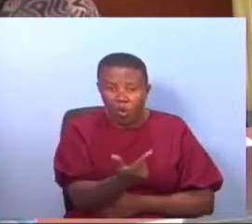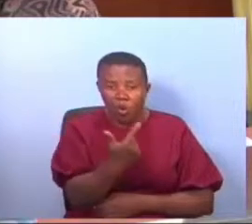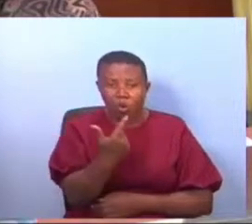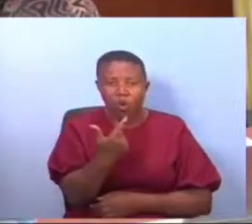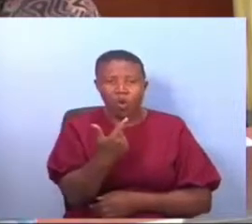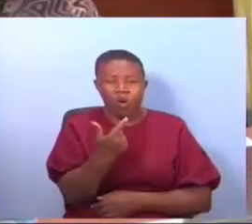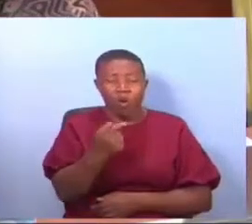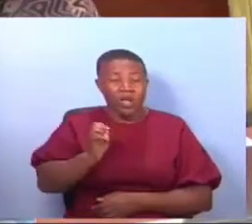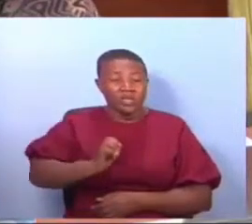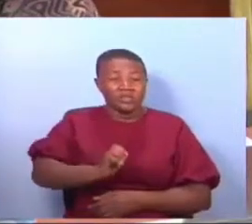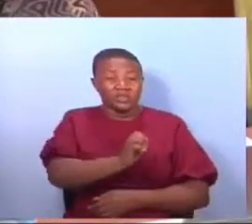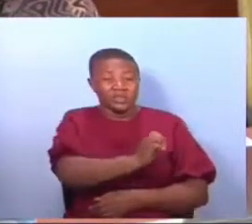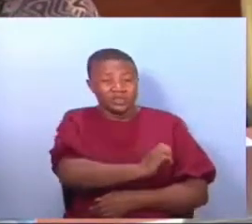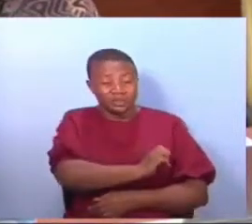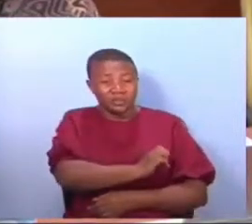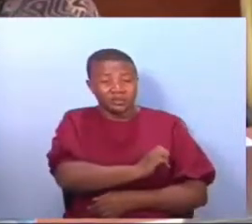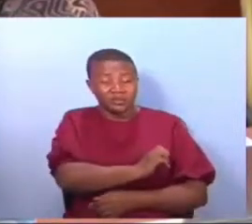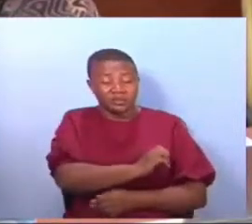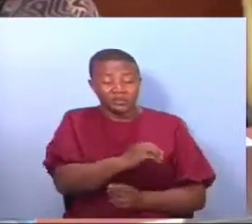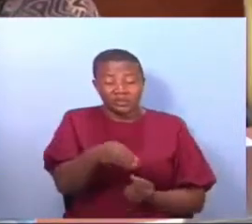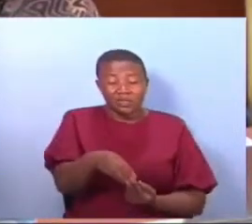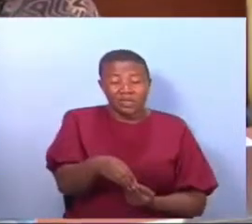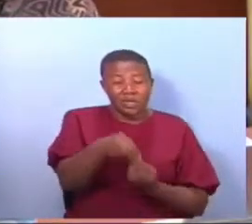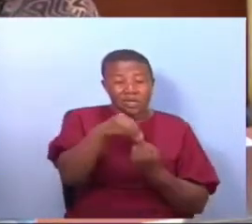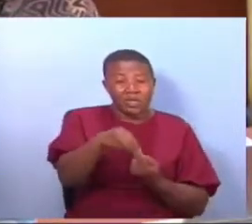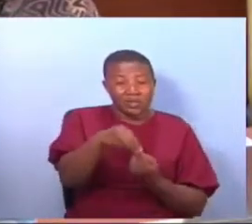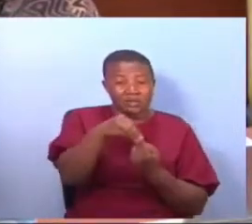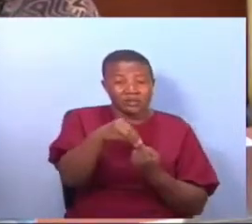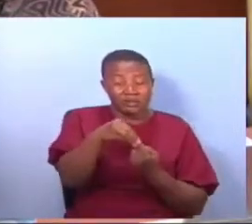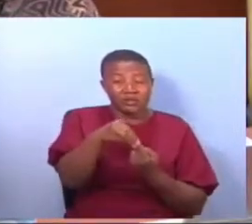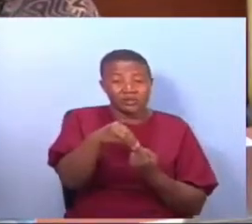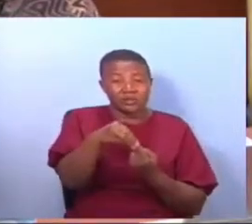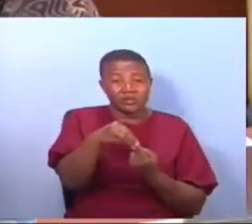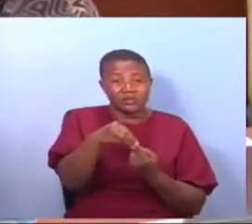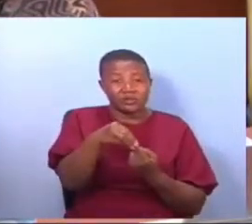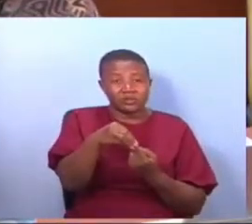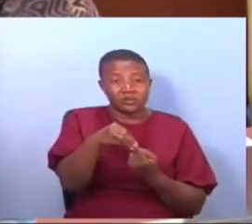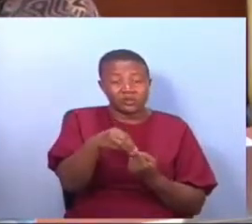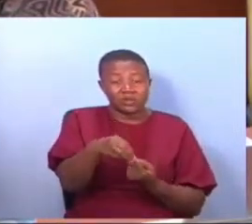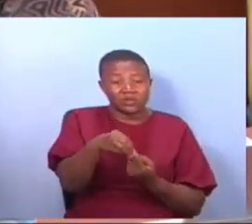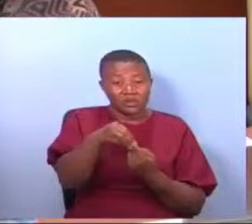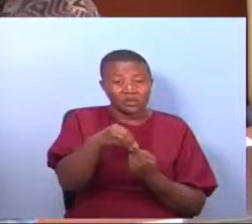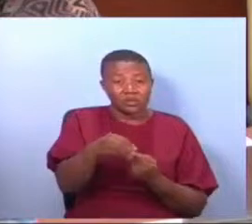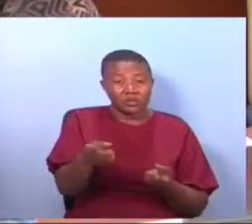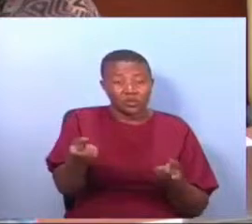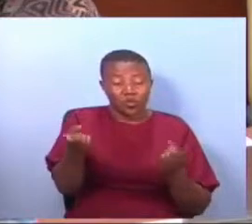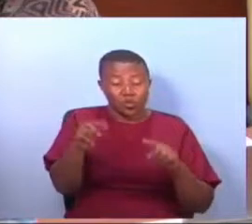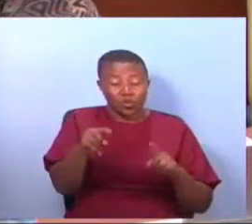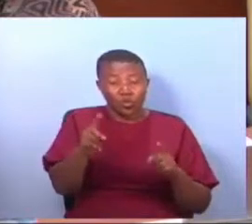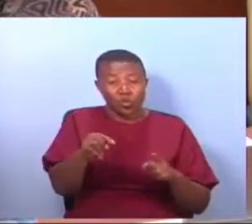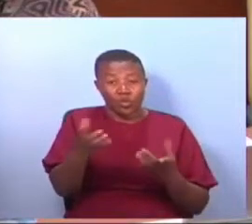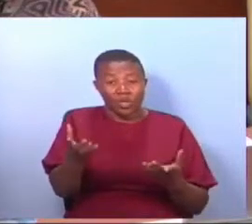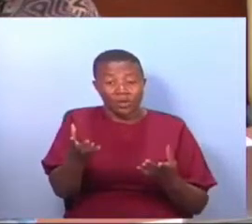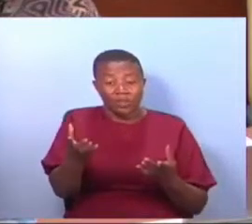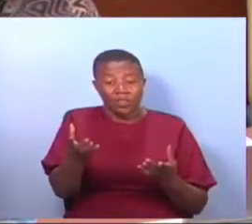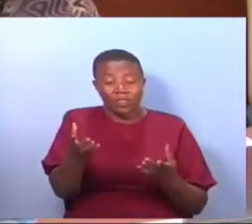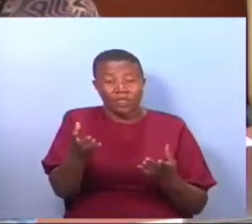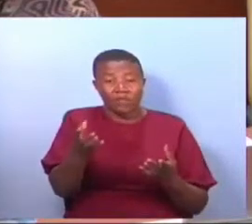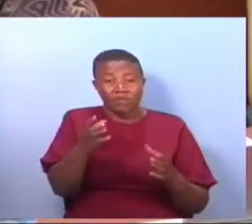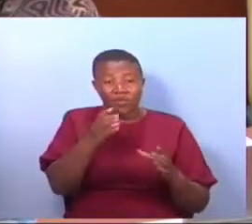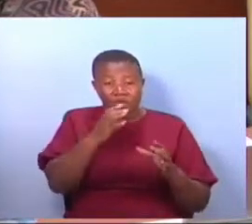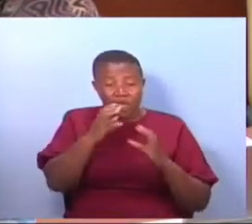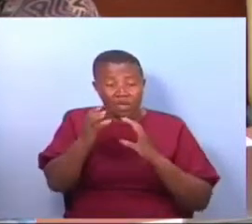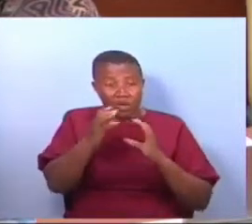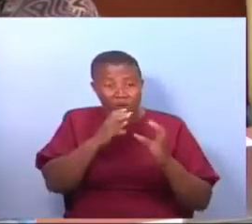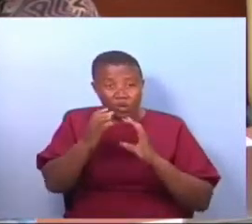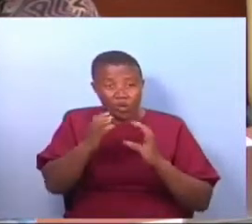matter, especially when the acting spokesperson of the executive is one of our own, my own respected colleague